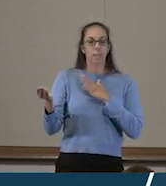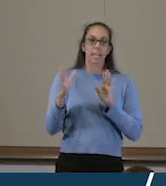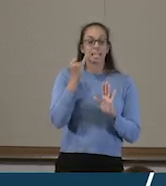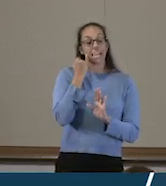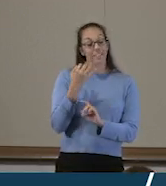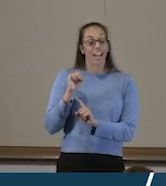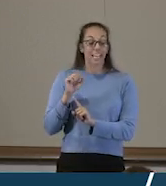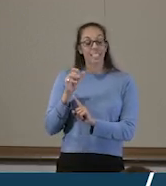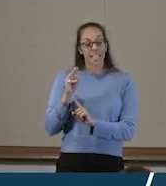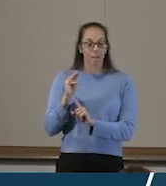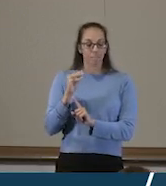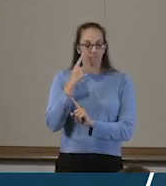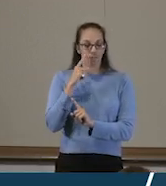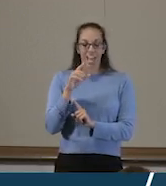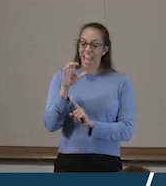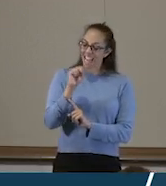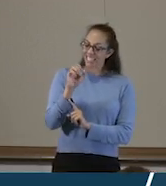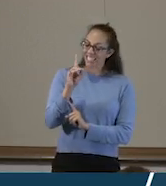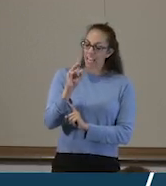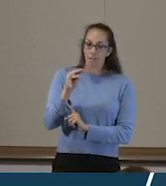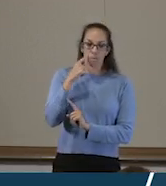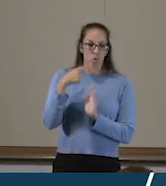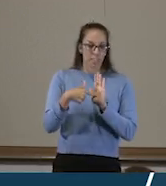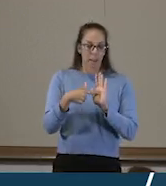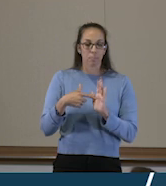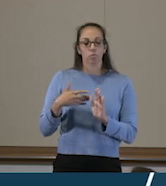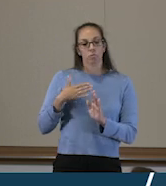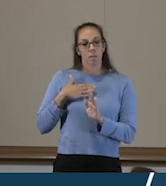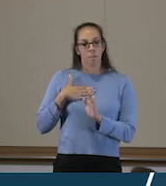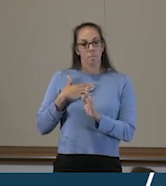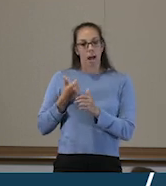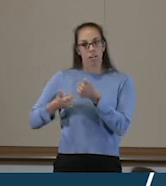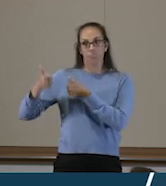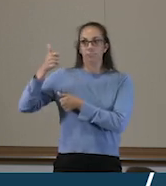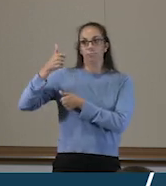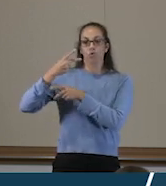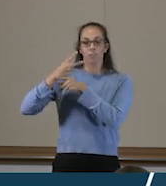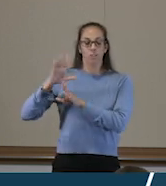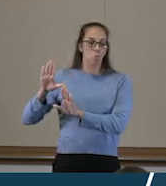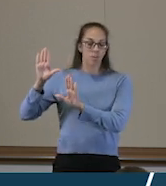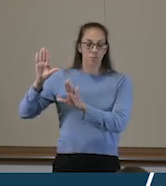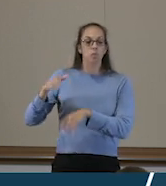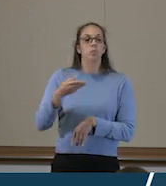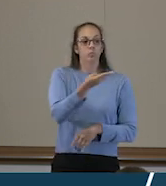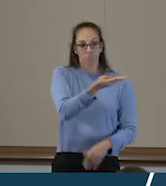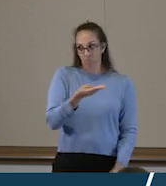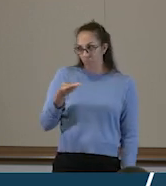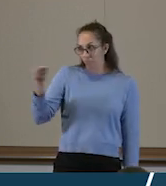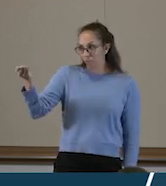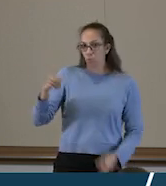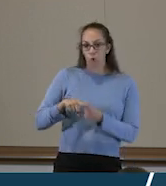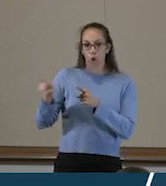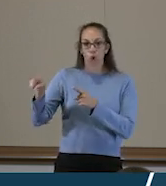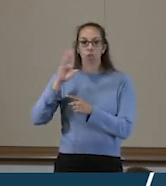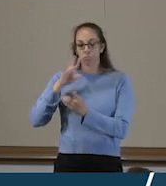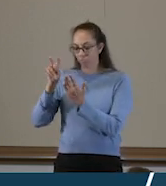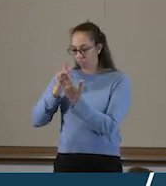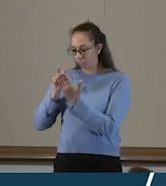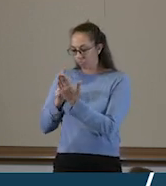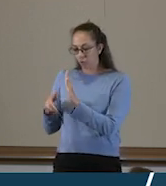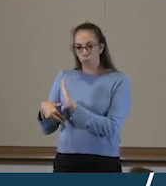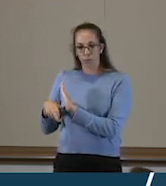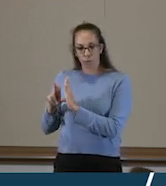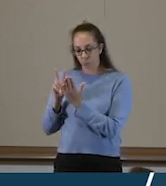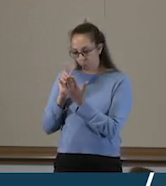SDM case, my supervising attorney, who is wonderful, and then she will go review that to see